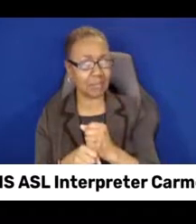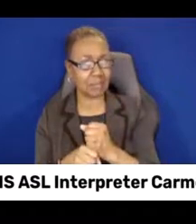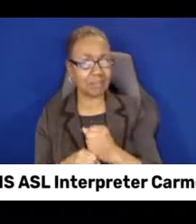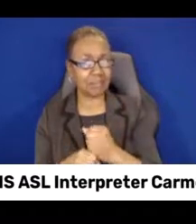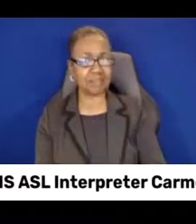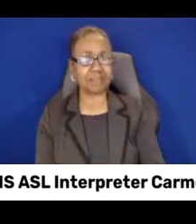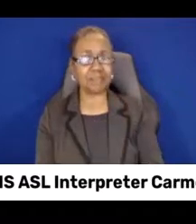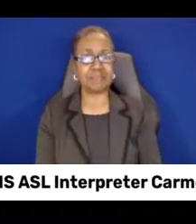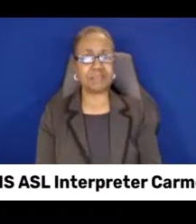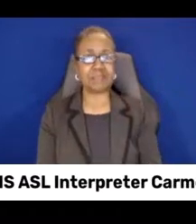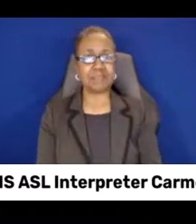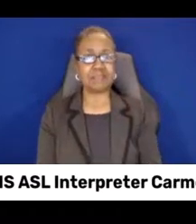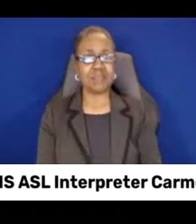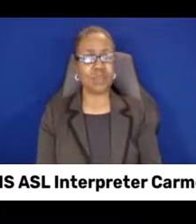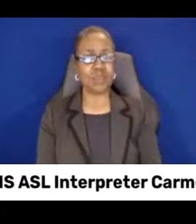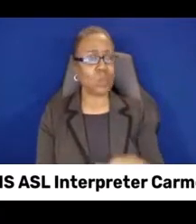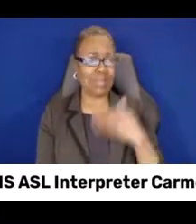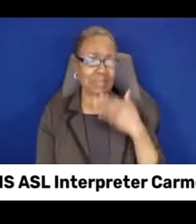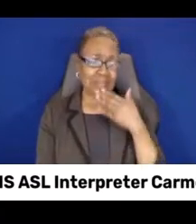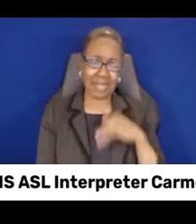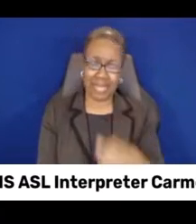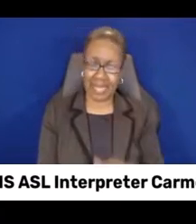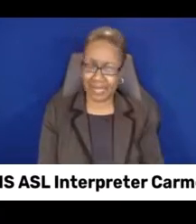this is bad. Um,